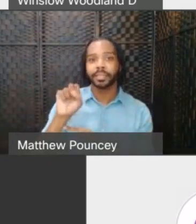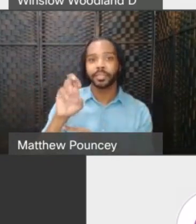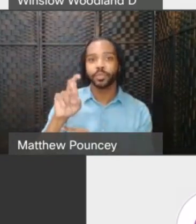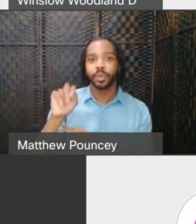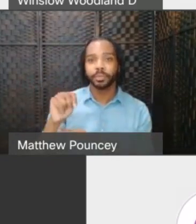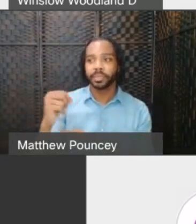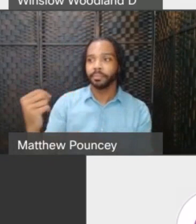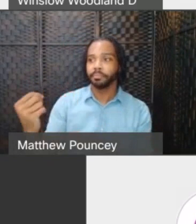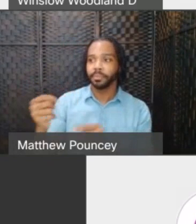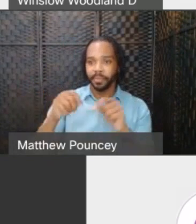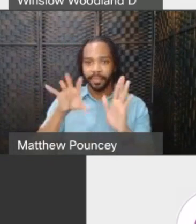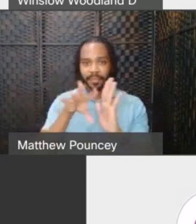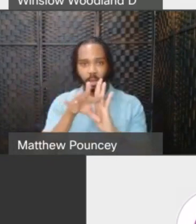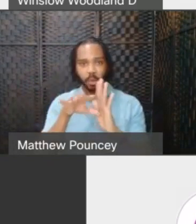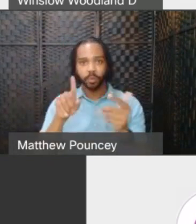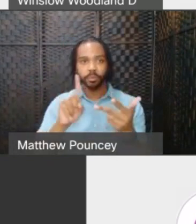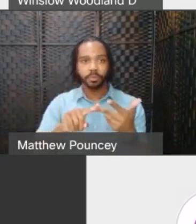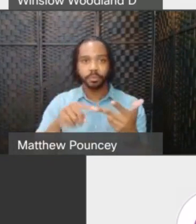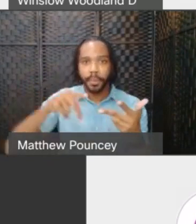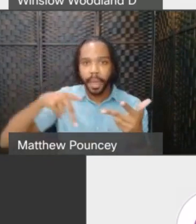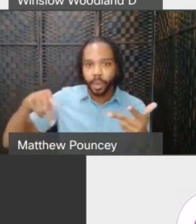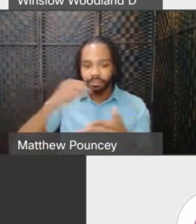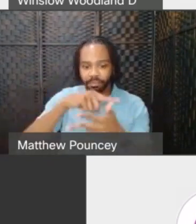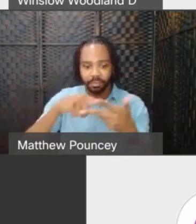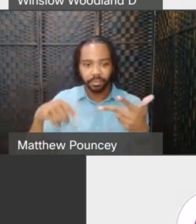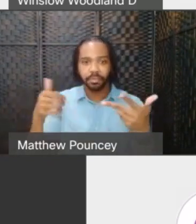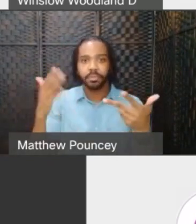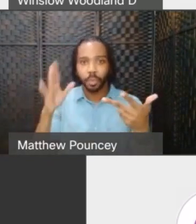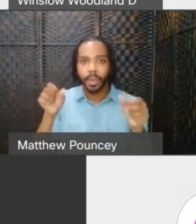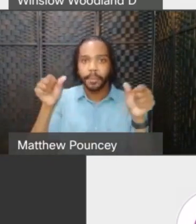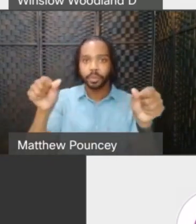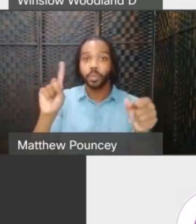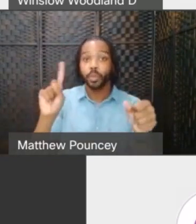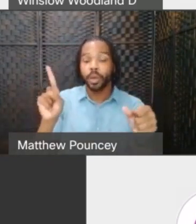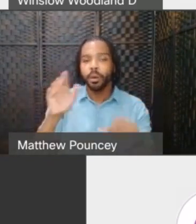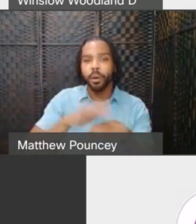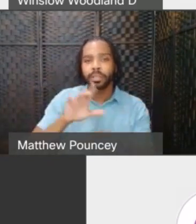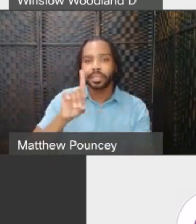video, as well as the PowerPoint are all online on DDS's website.